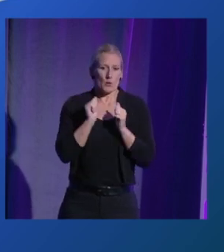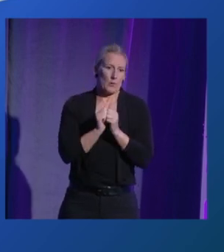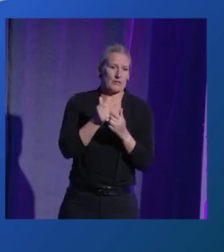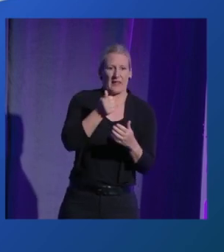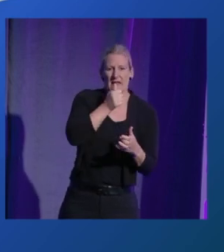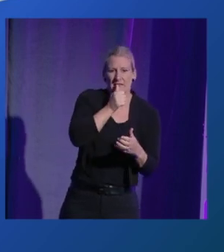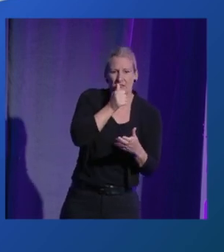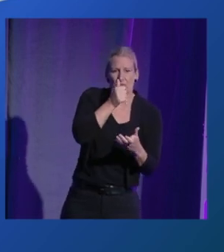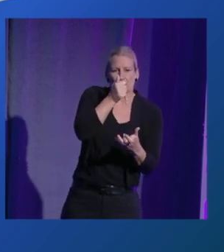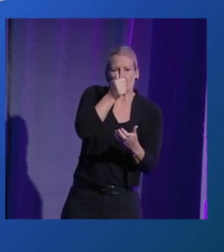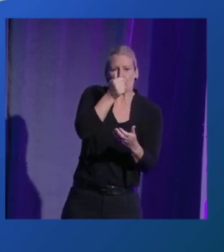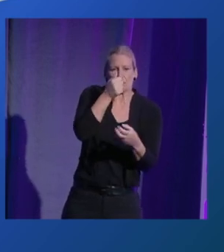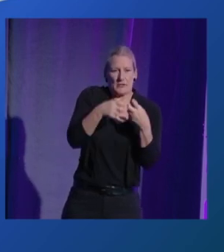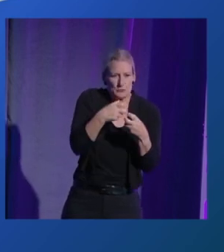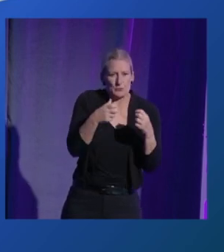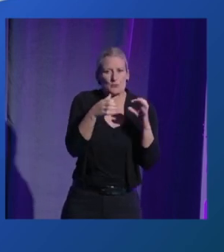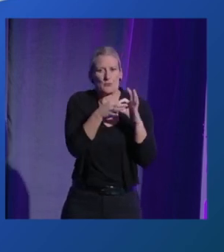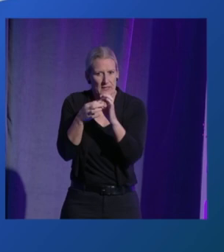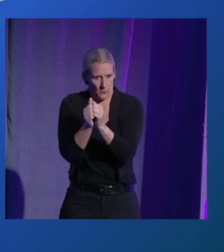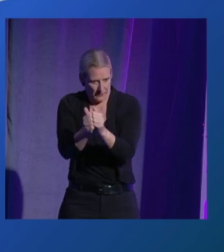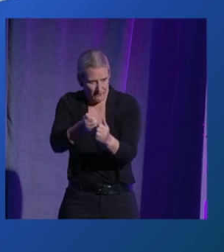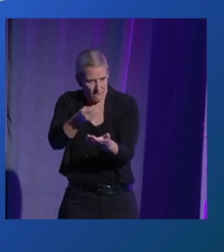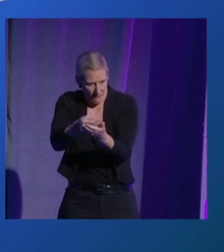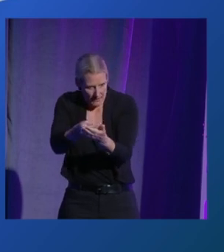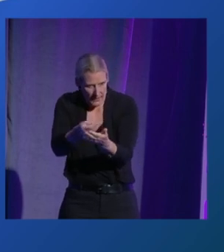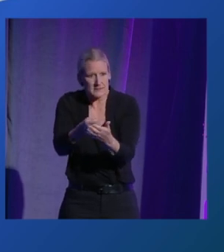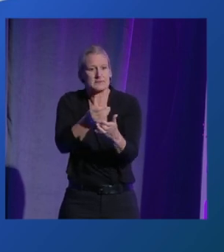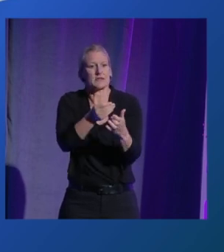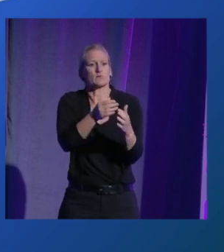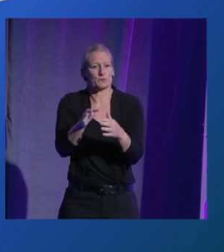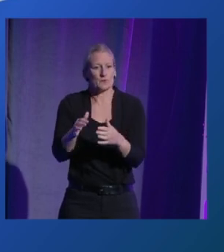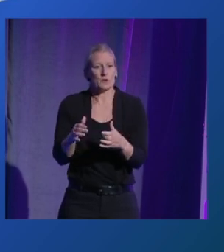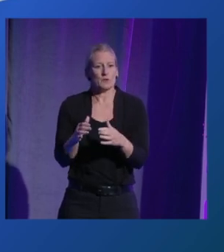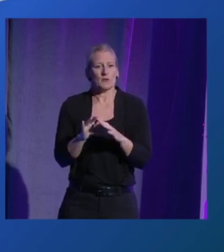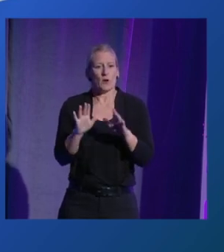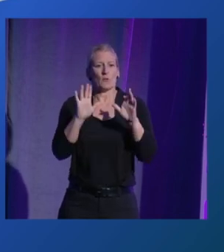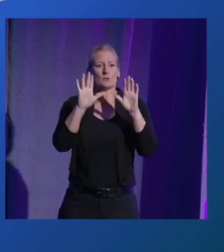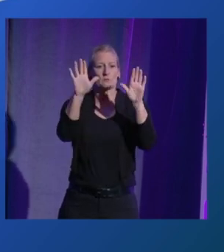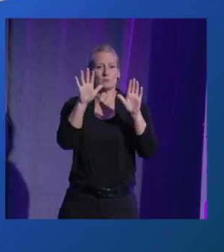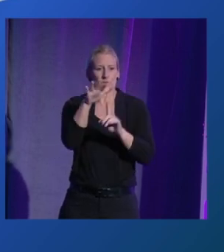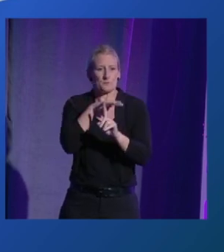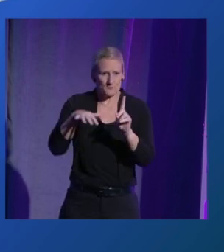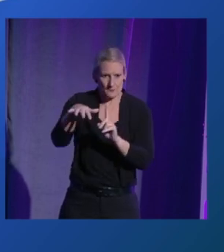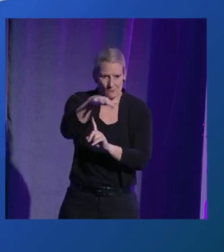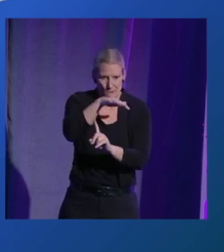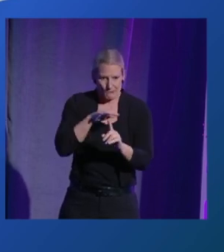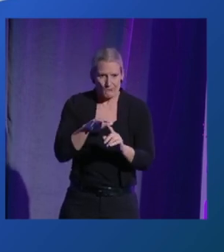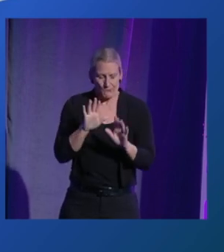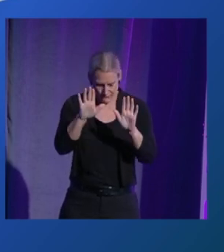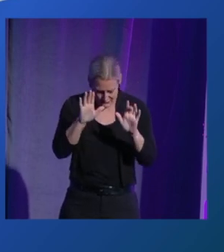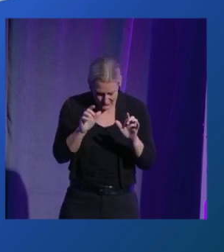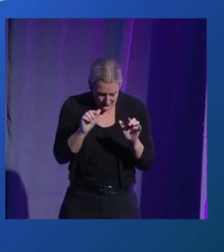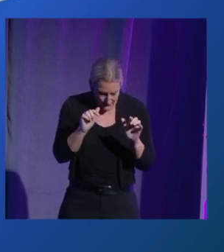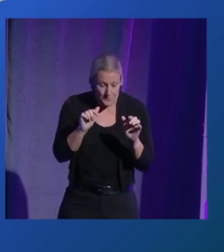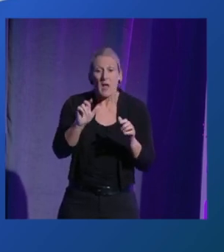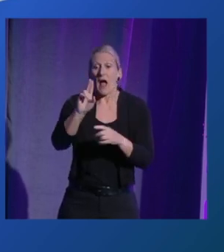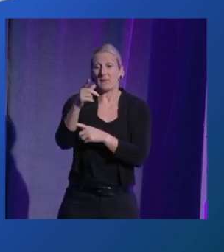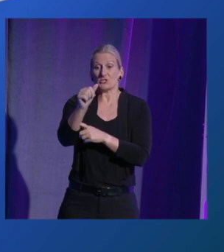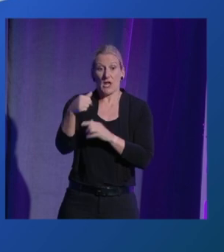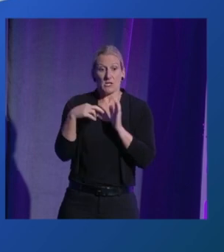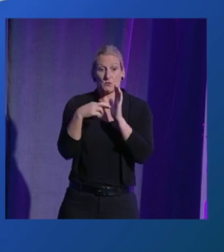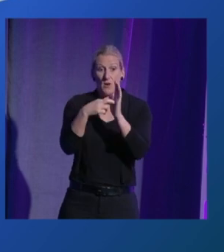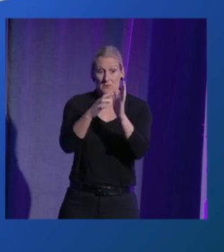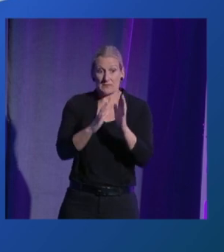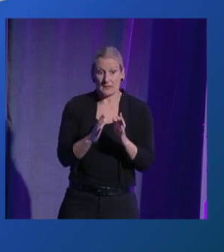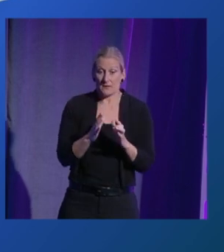issues and climate security and what I bring to to this is I'm nga's representative to uh inter agency